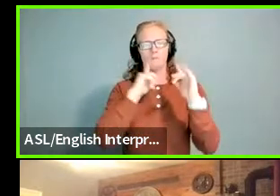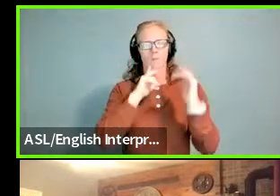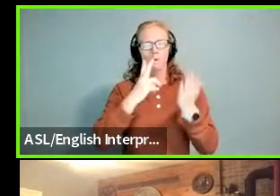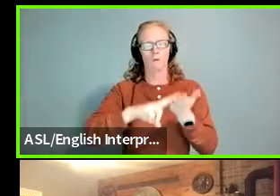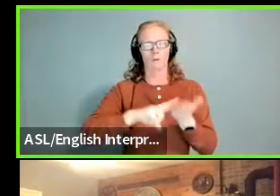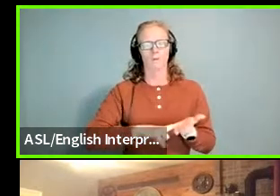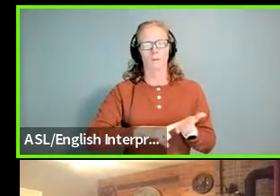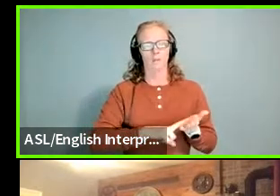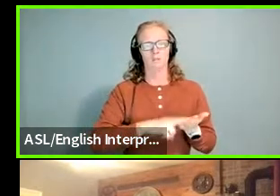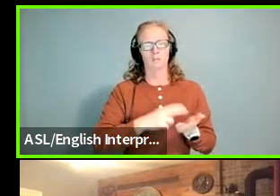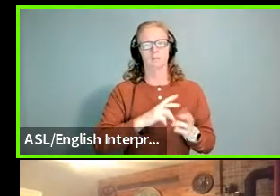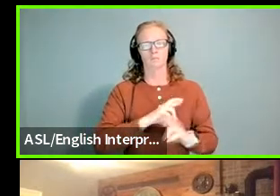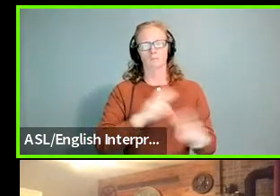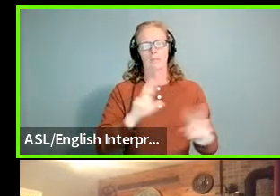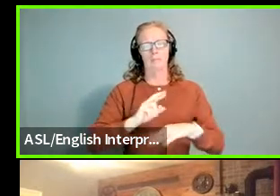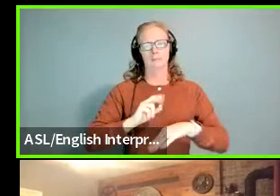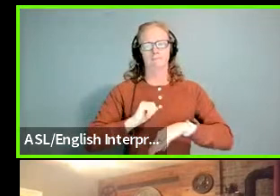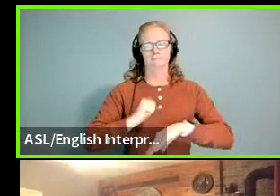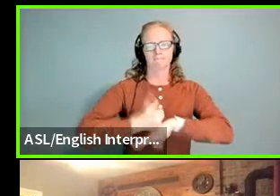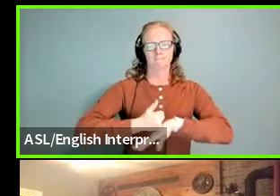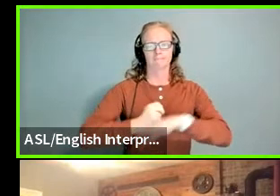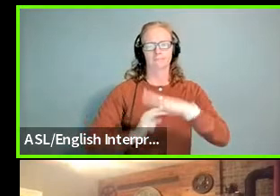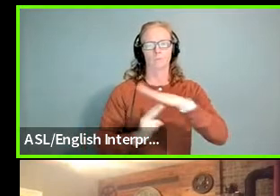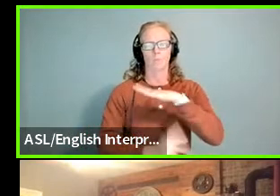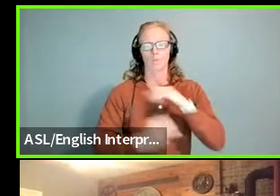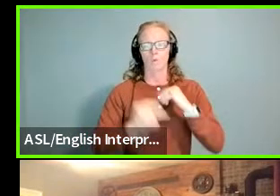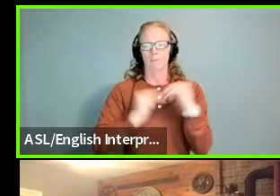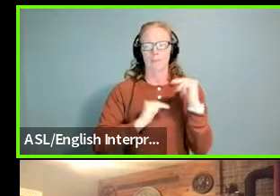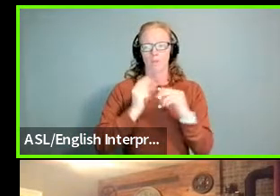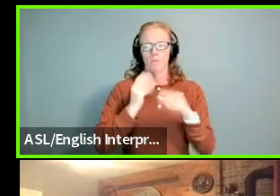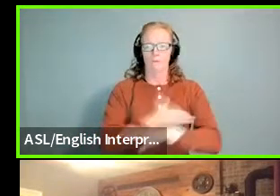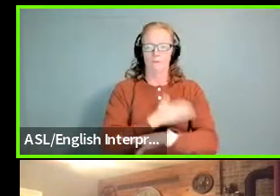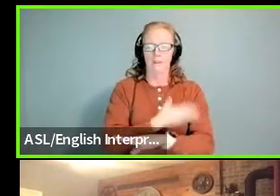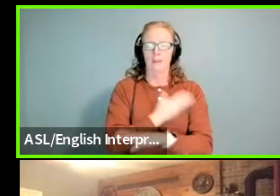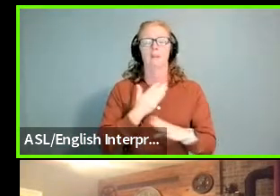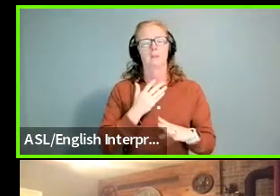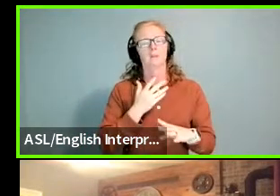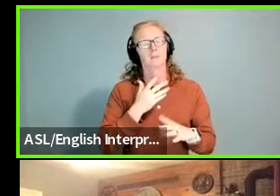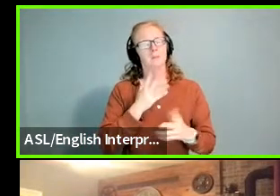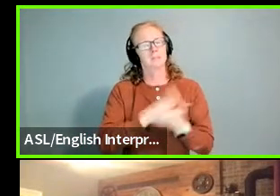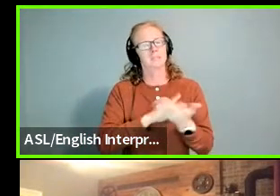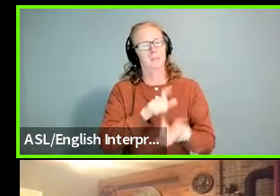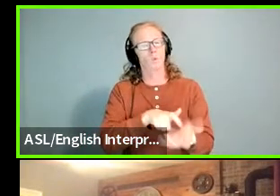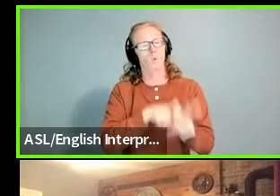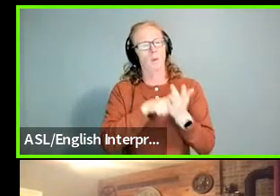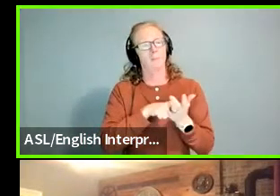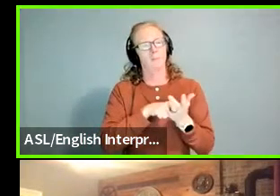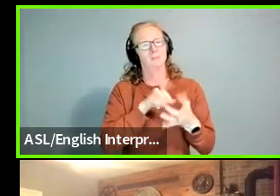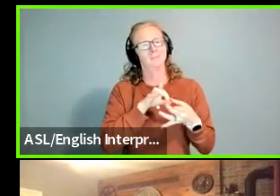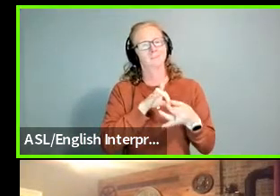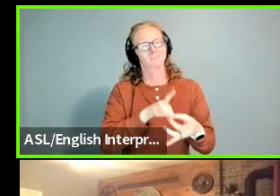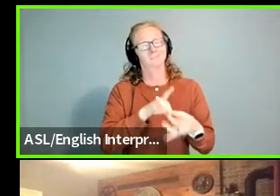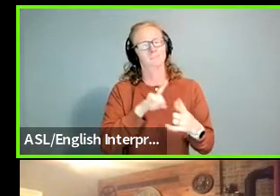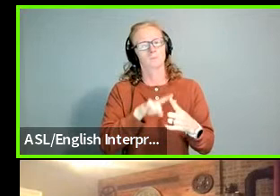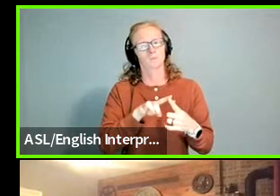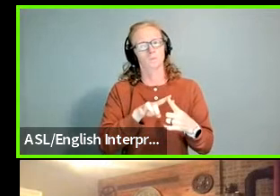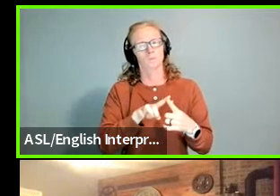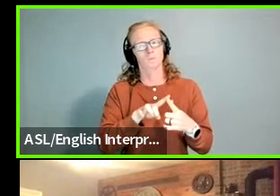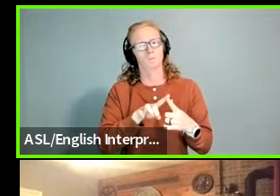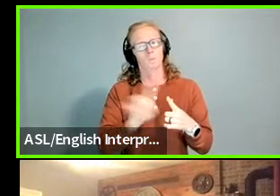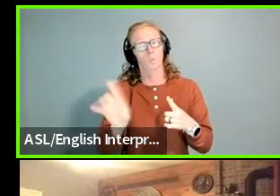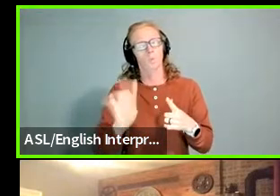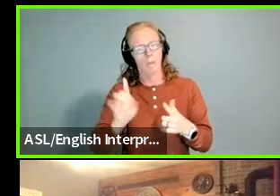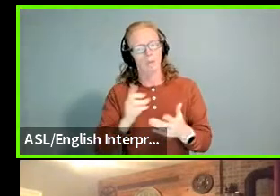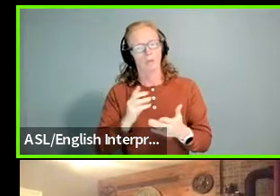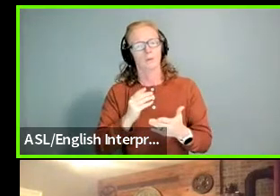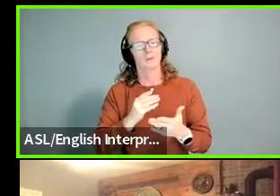together and getting ready to build this. That there are very, very certain requirements sometimes based on the source of funds where you can get